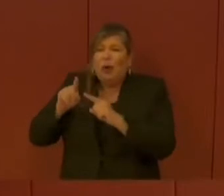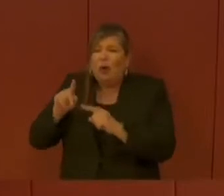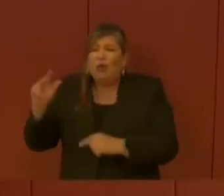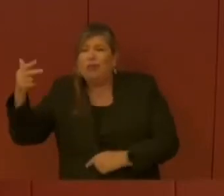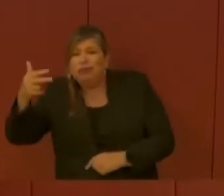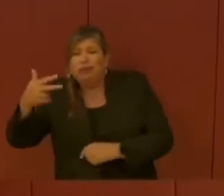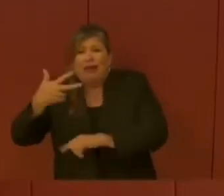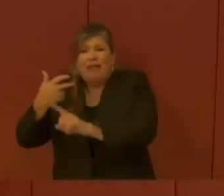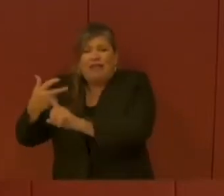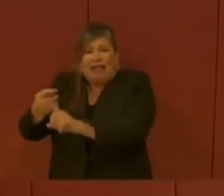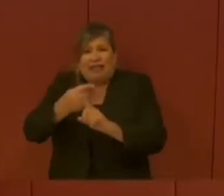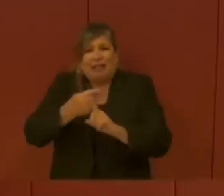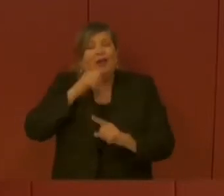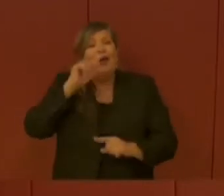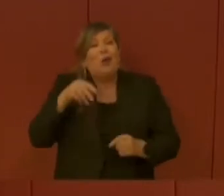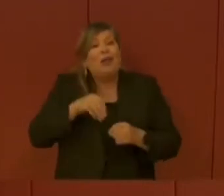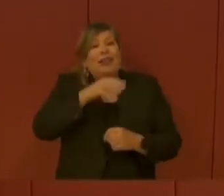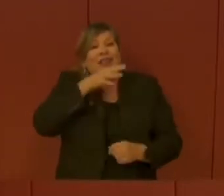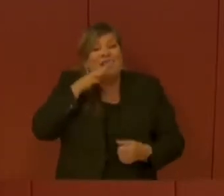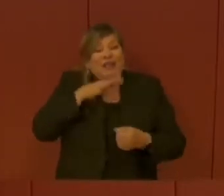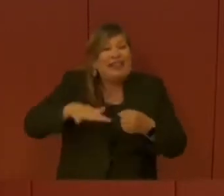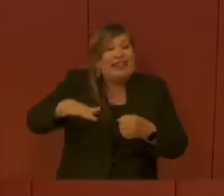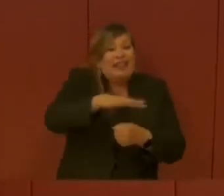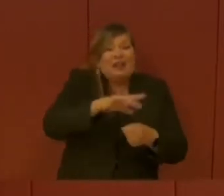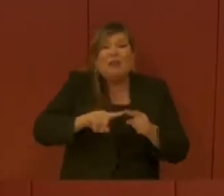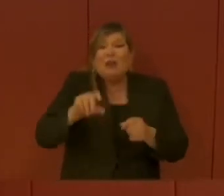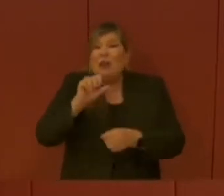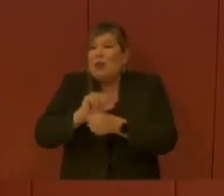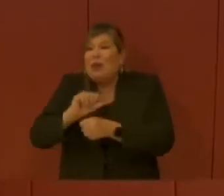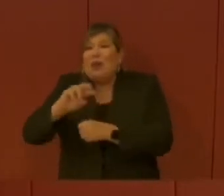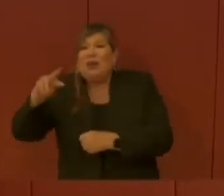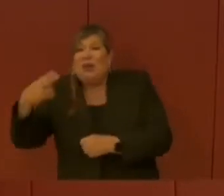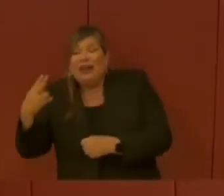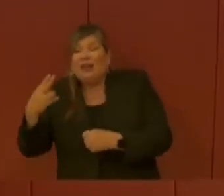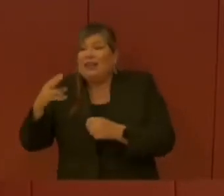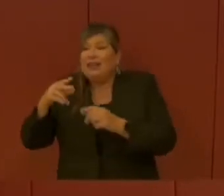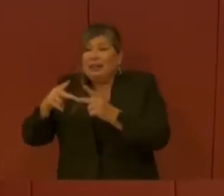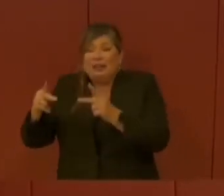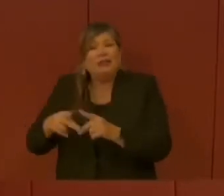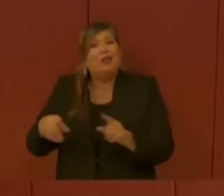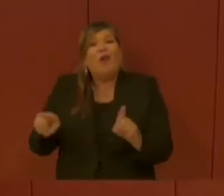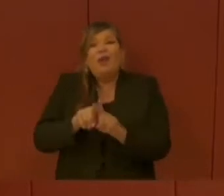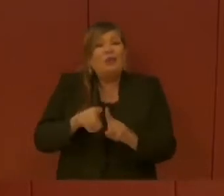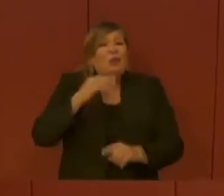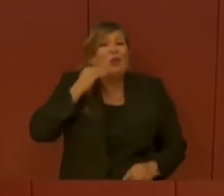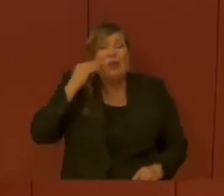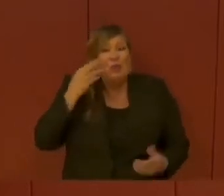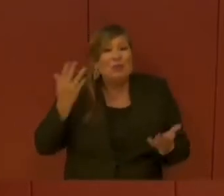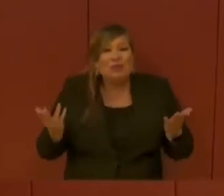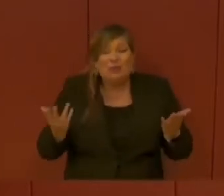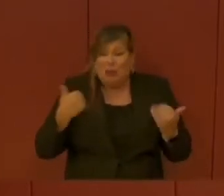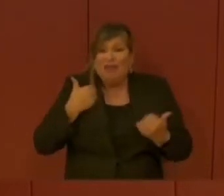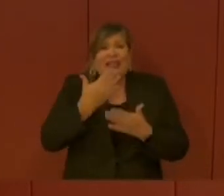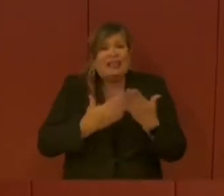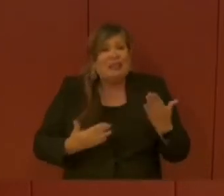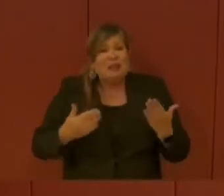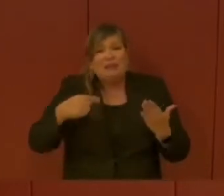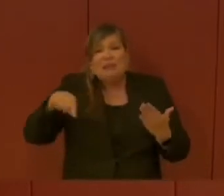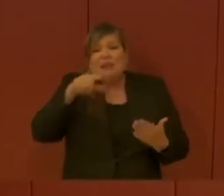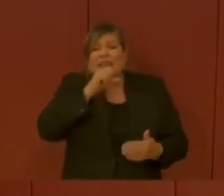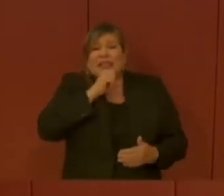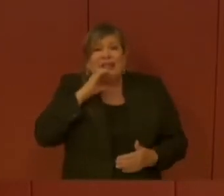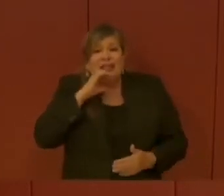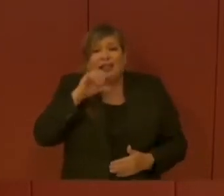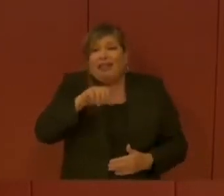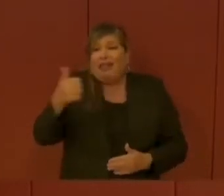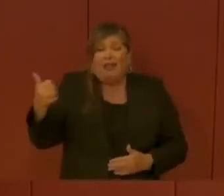people not only on the fields and in their workplace, we also meet people in their homes. You have homebound seniors and others that we also have